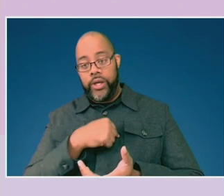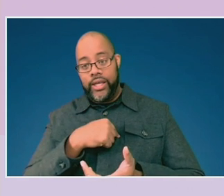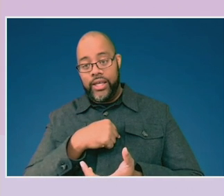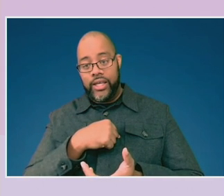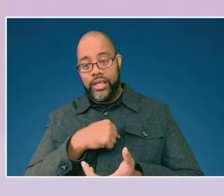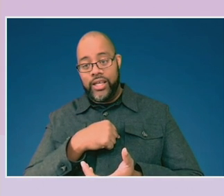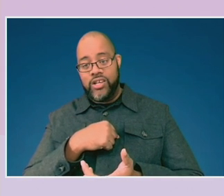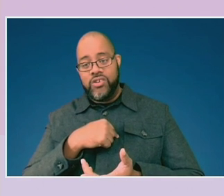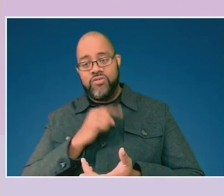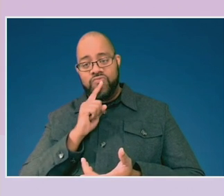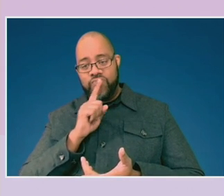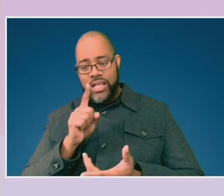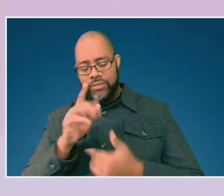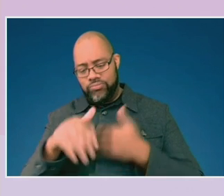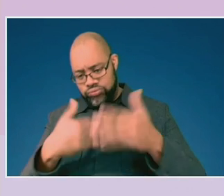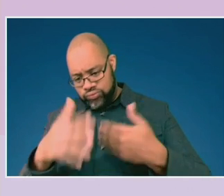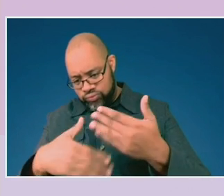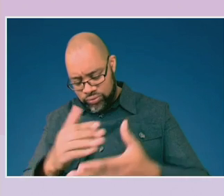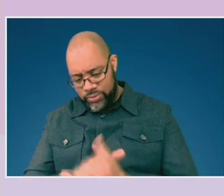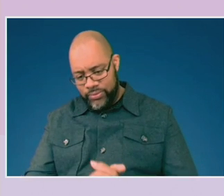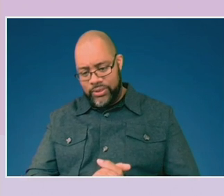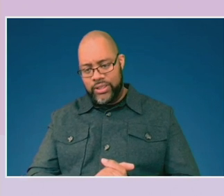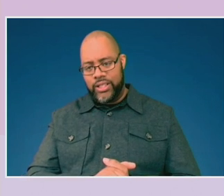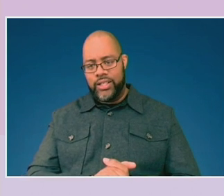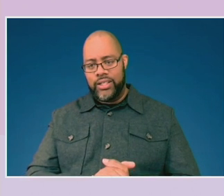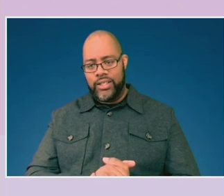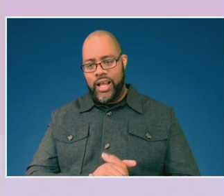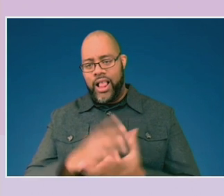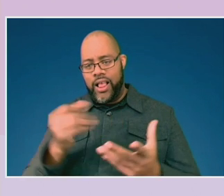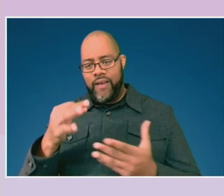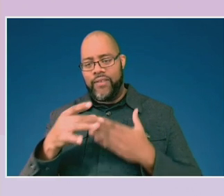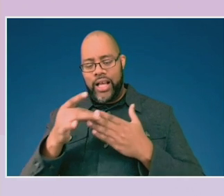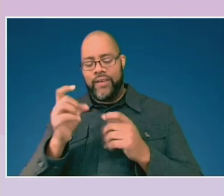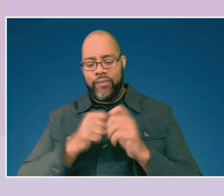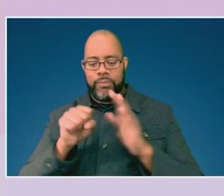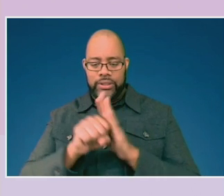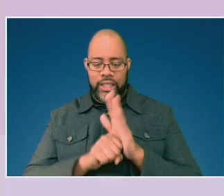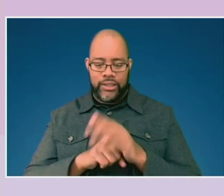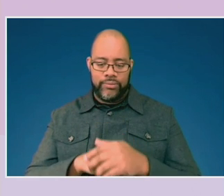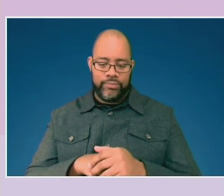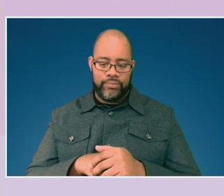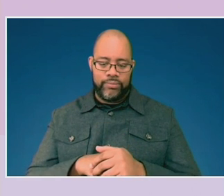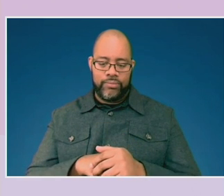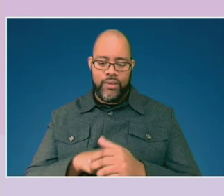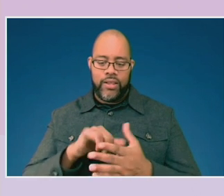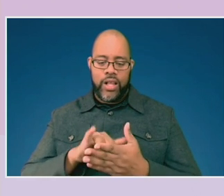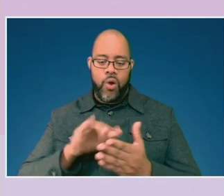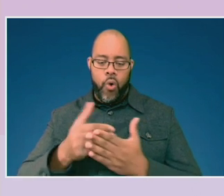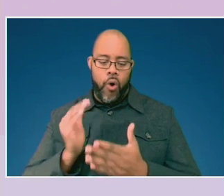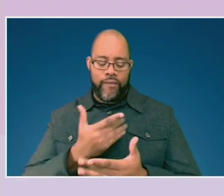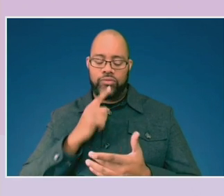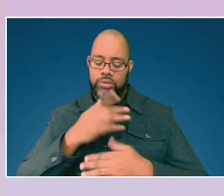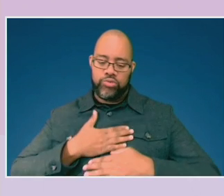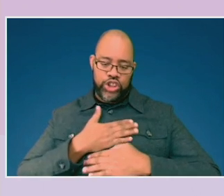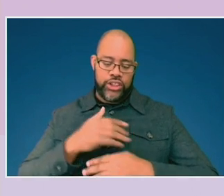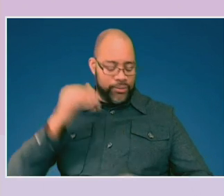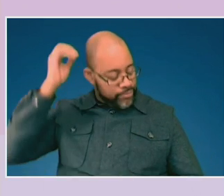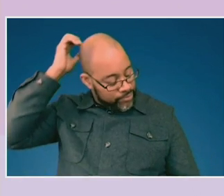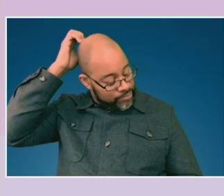we're rolling right along and with a lot of guidance from the state, which we're all appreciative of.